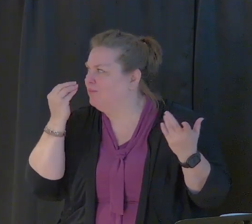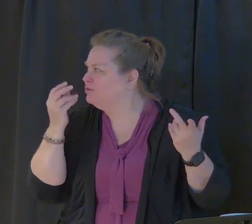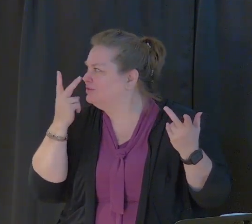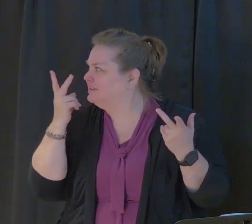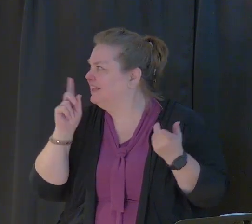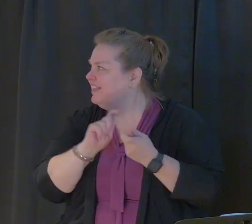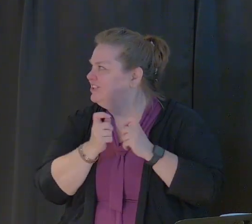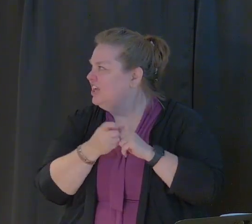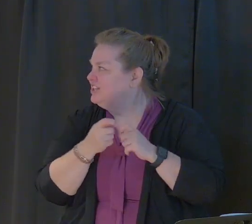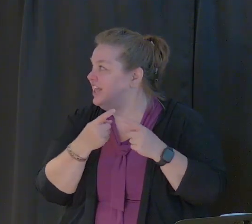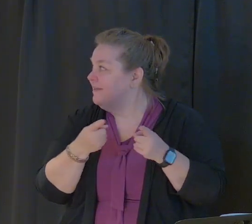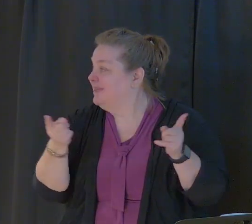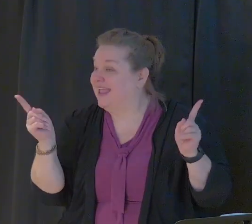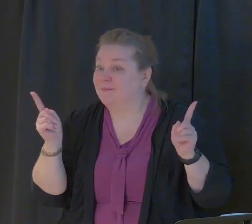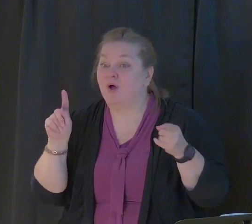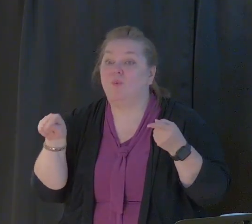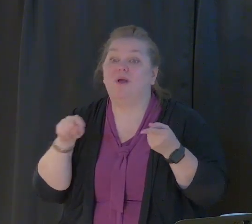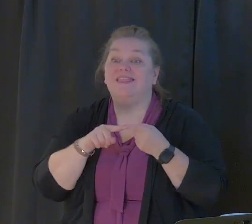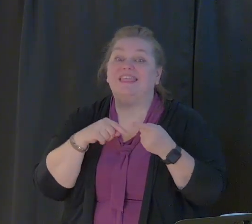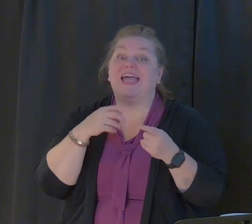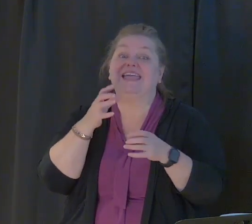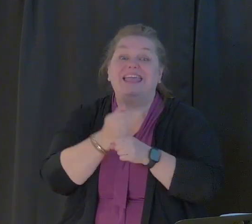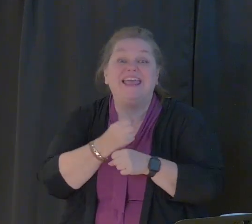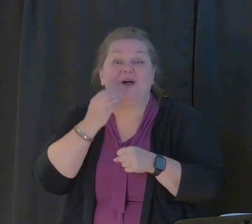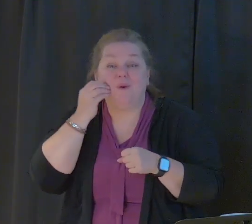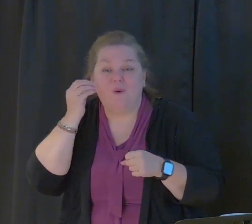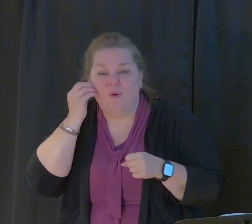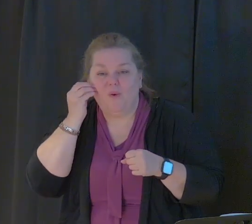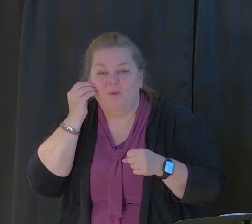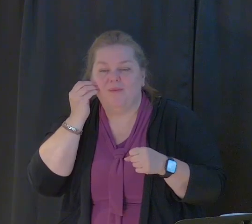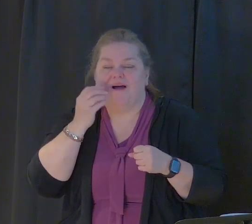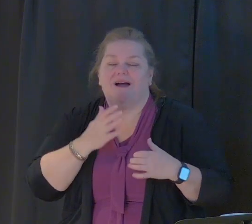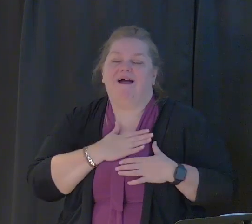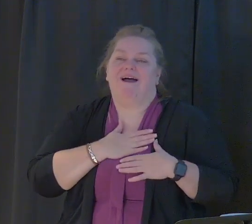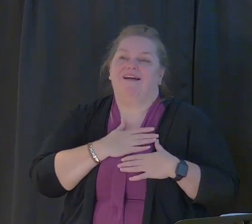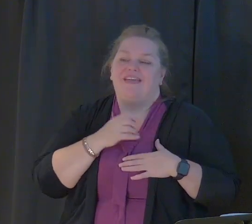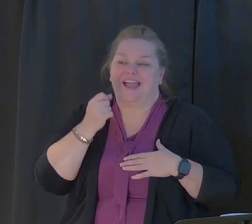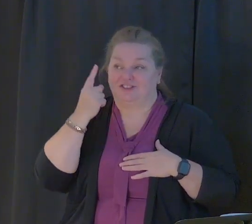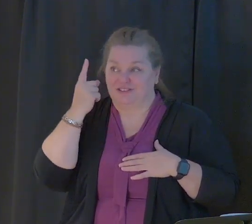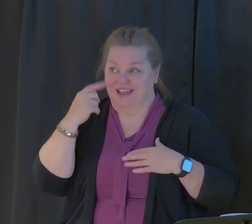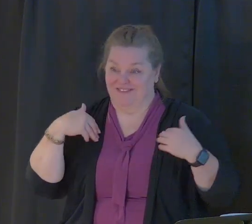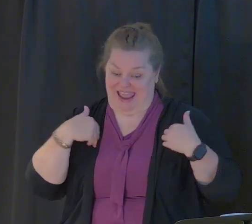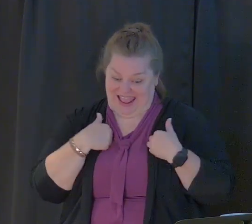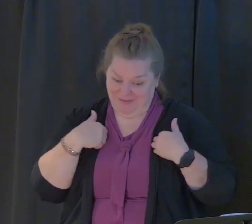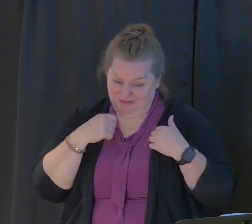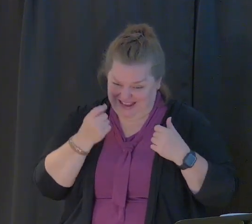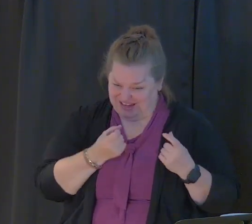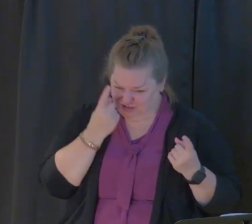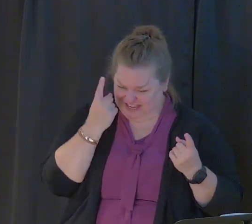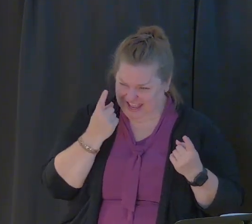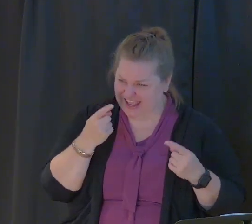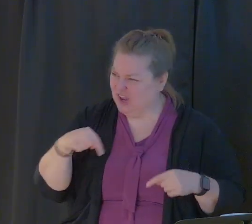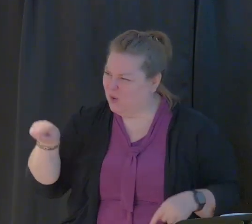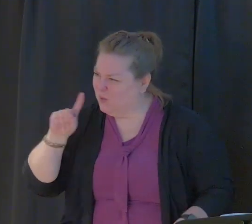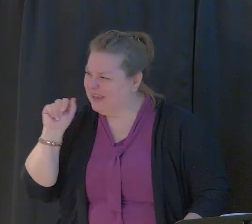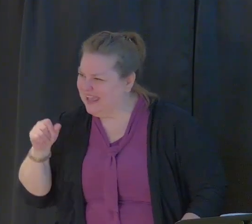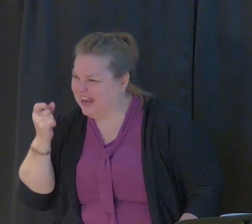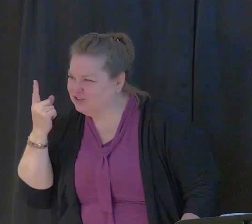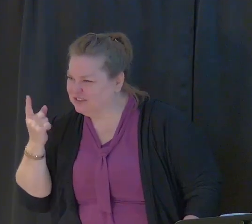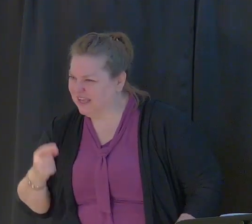changes in them when they get a home. They understand. If they can understand, can't we?